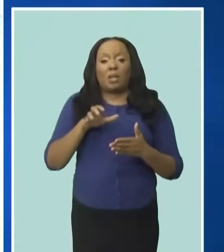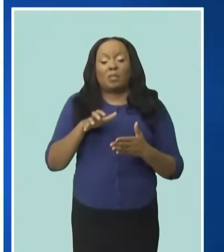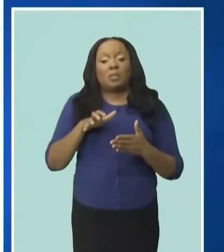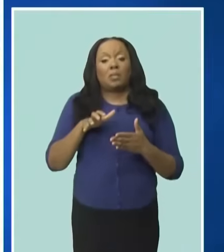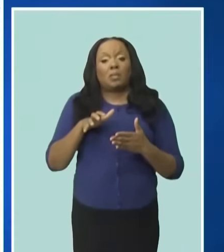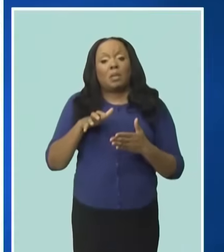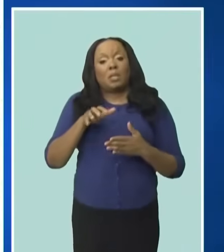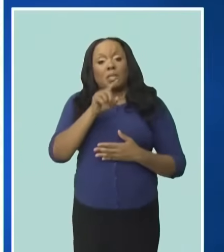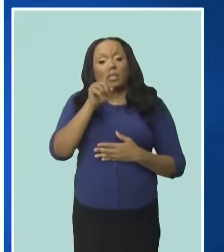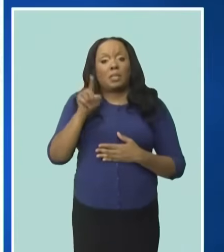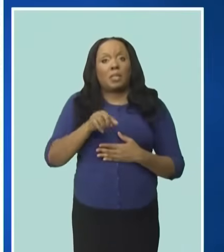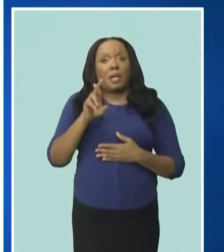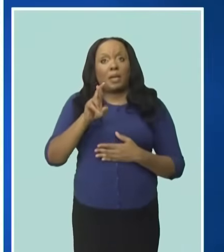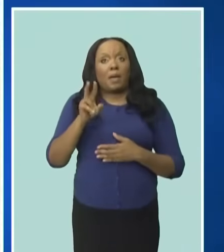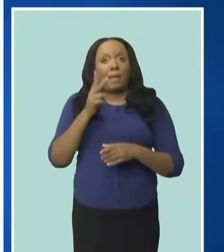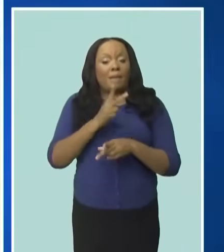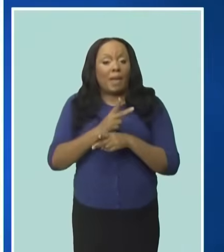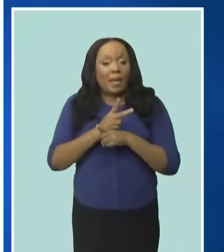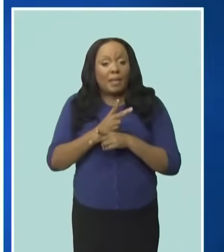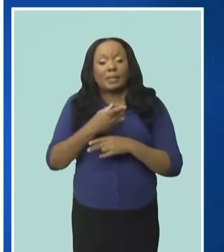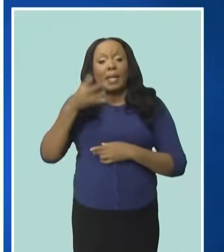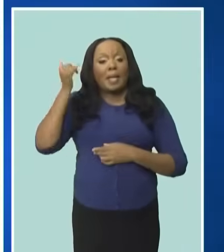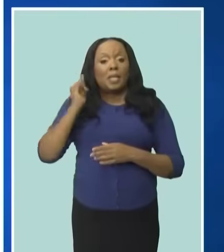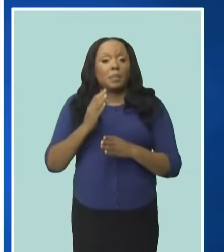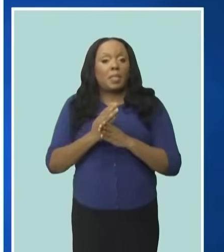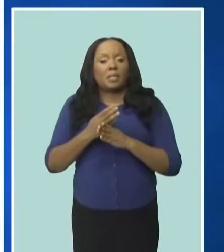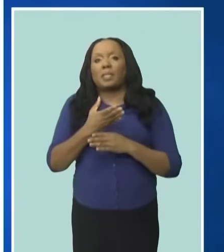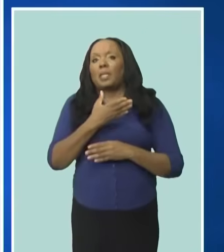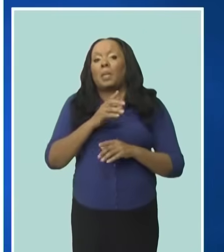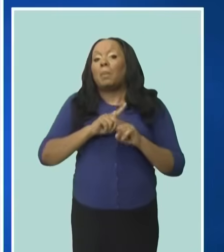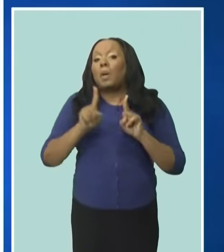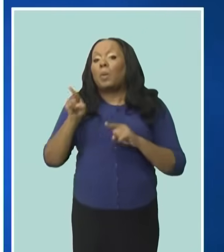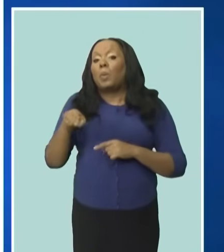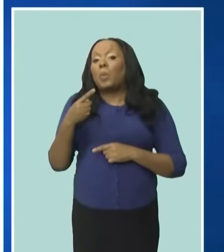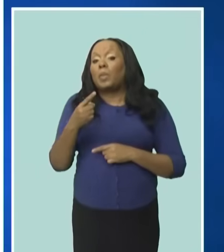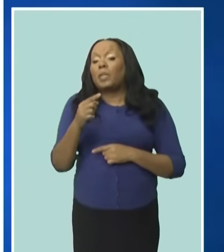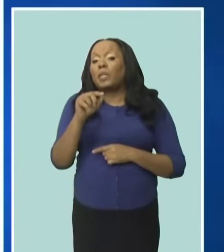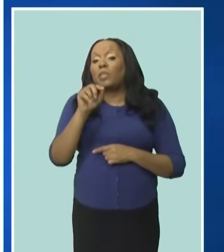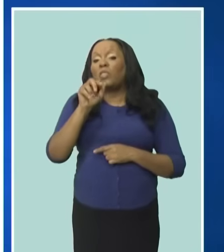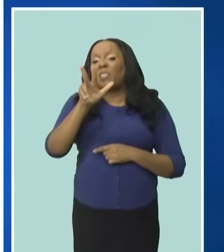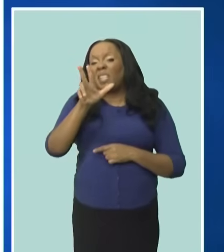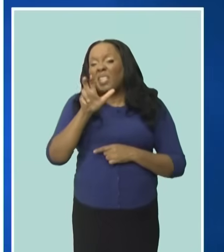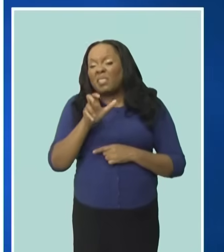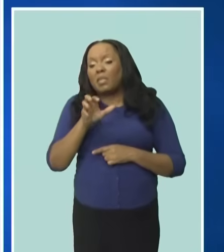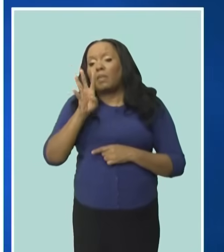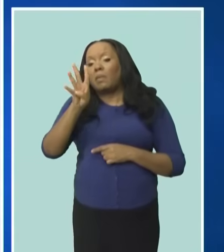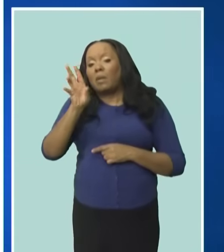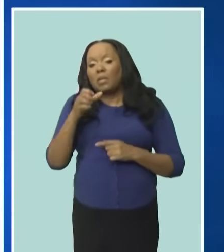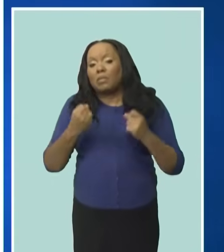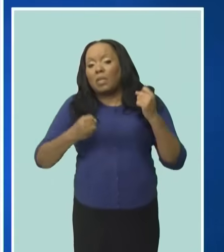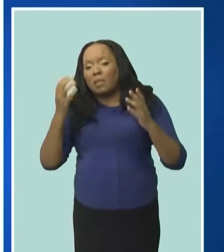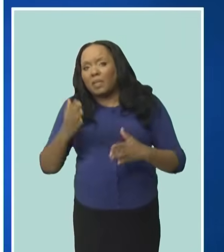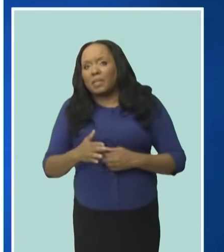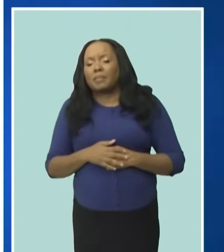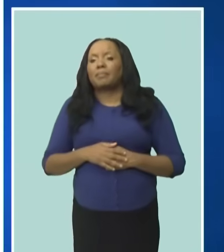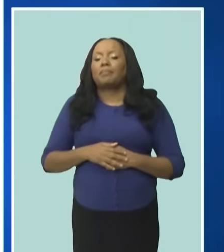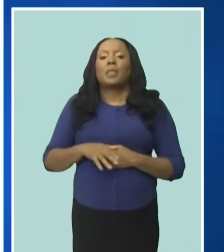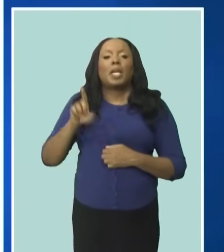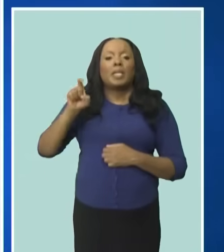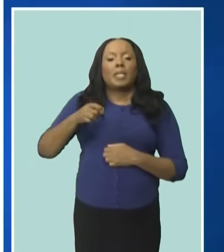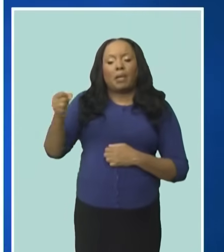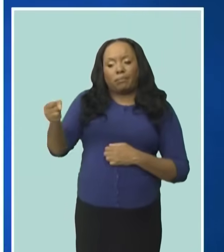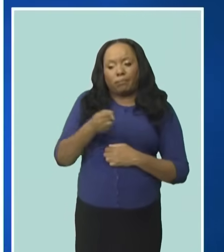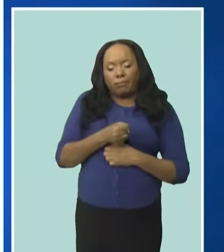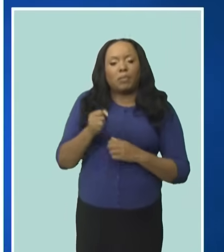vehicles and only 300 to 400 drivers. We need to recruit more drivers, so that when